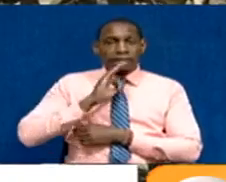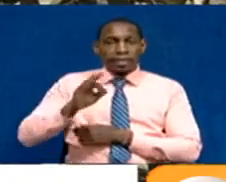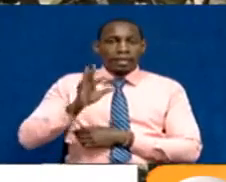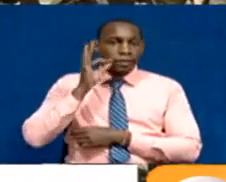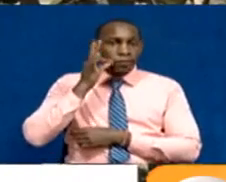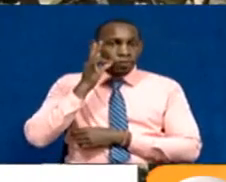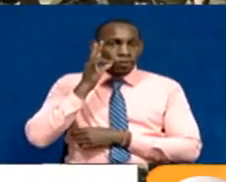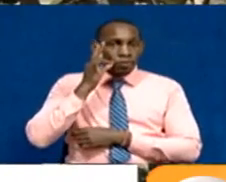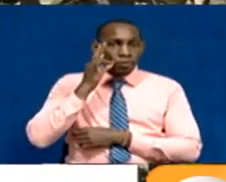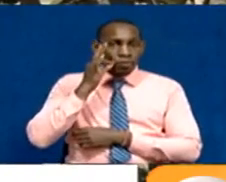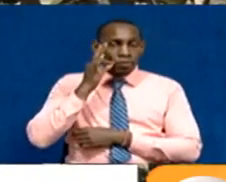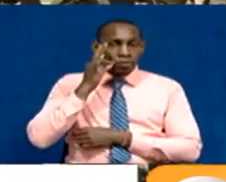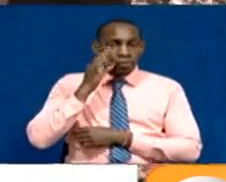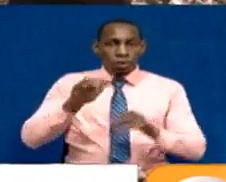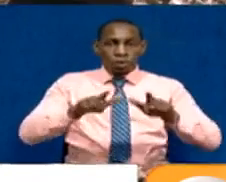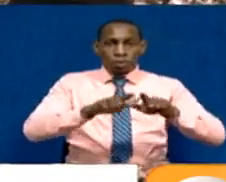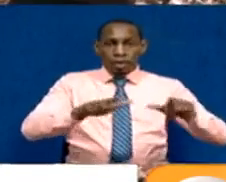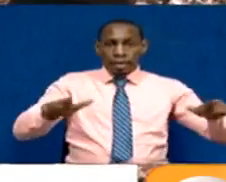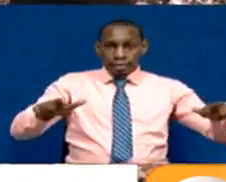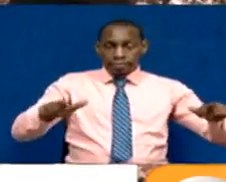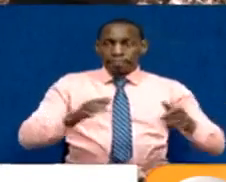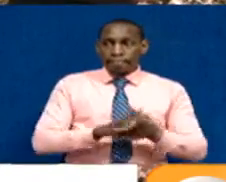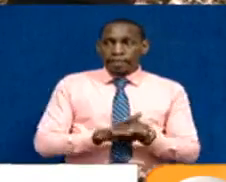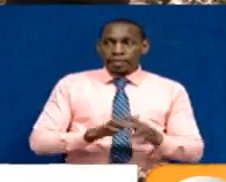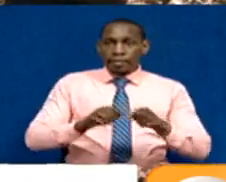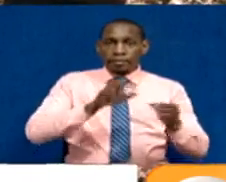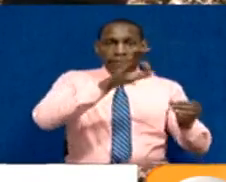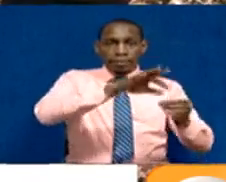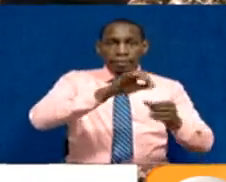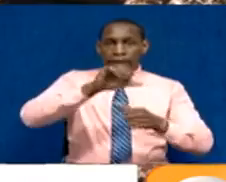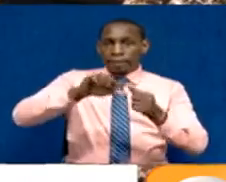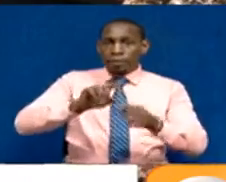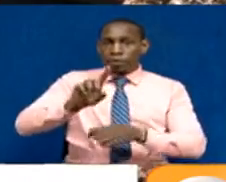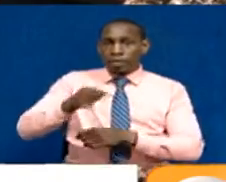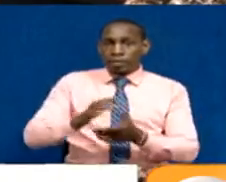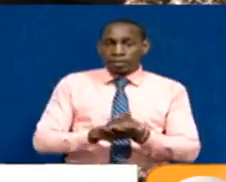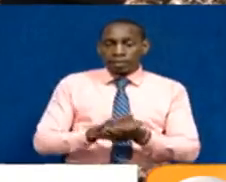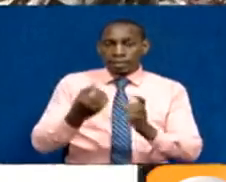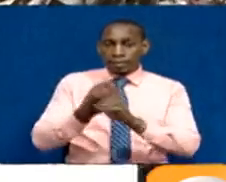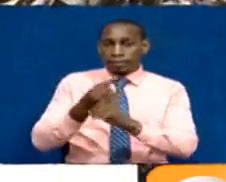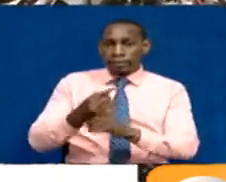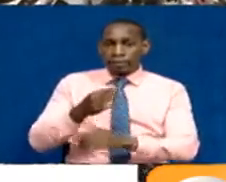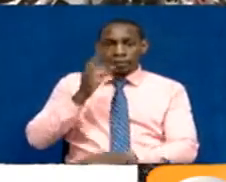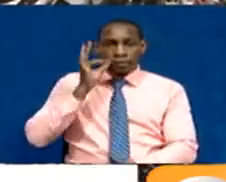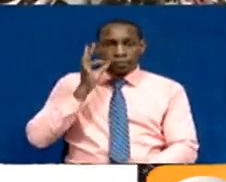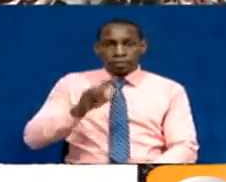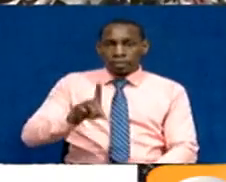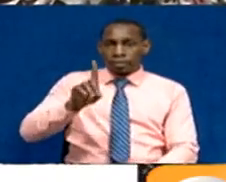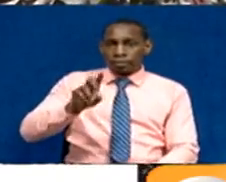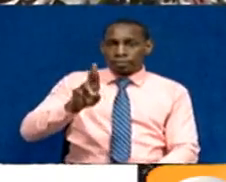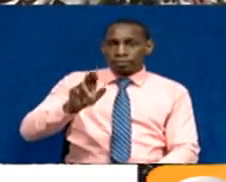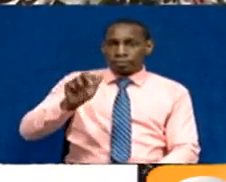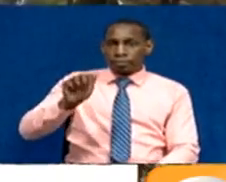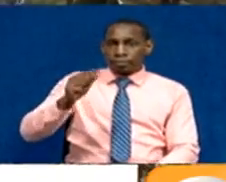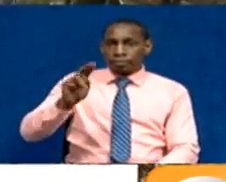2,300 fruits in this farm. And then I have planted about 1,000 dragon fruits. The